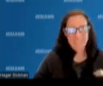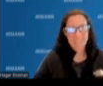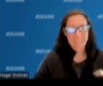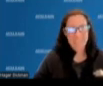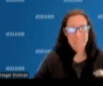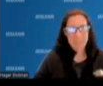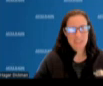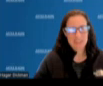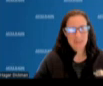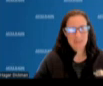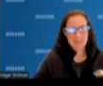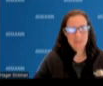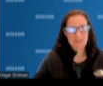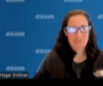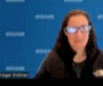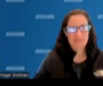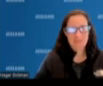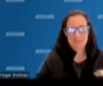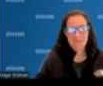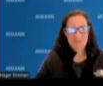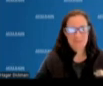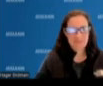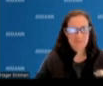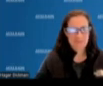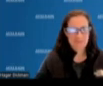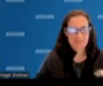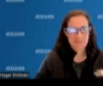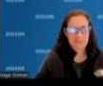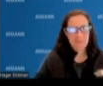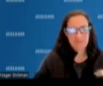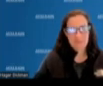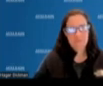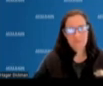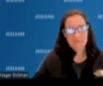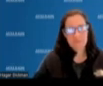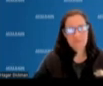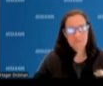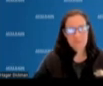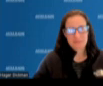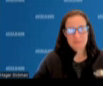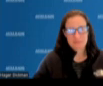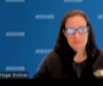but there are groups that are working on that front.